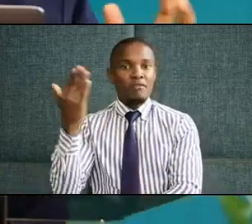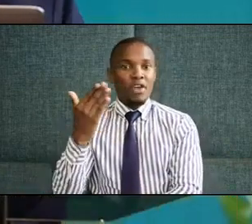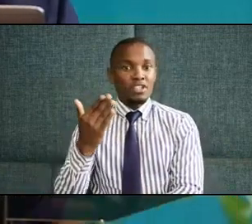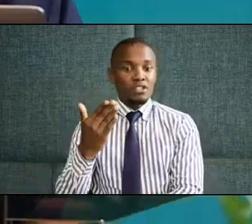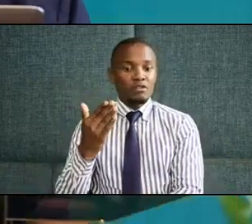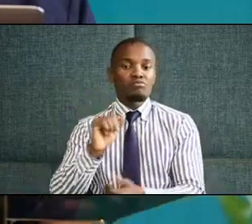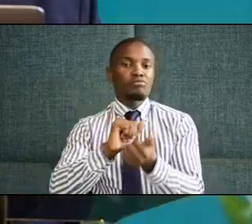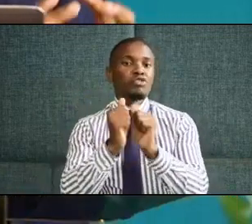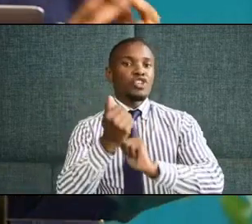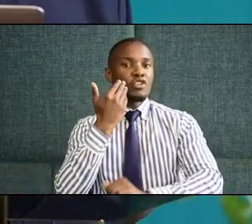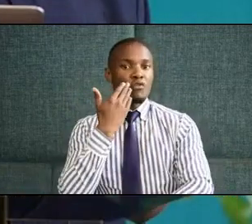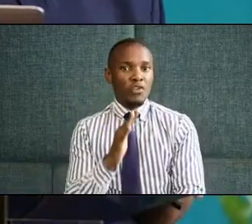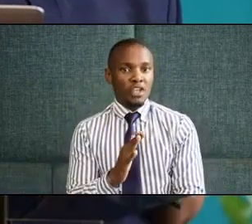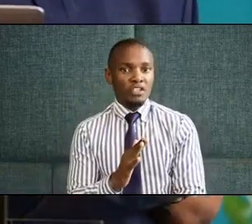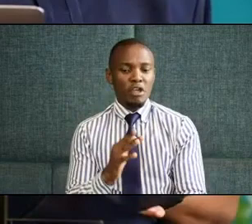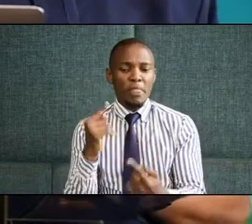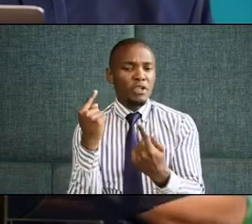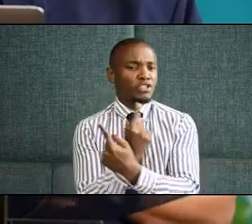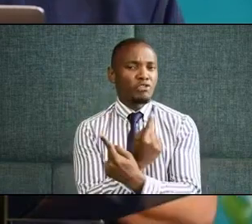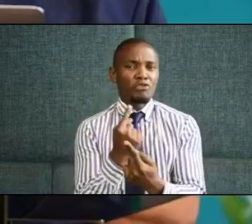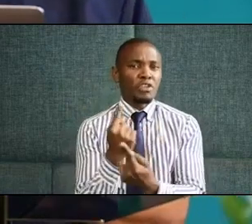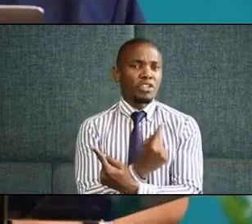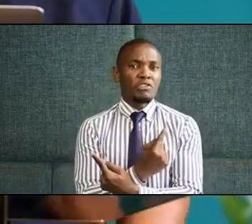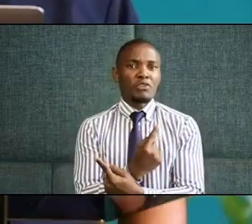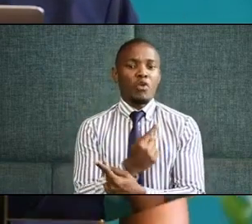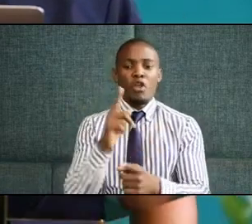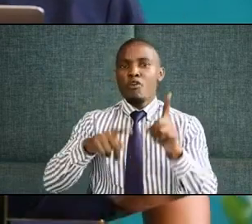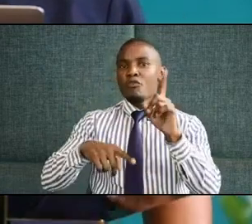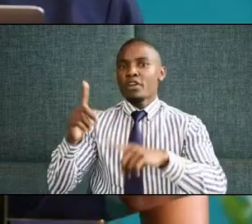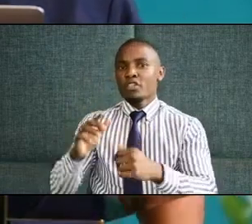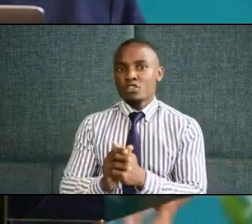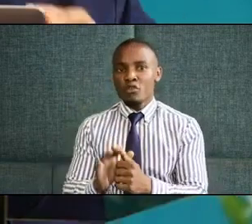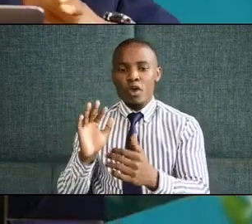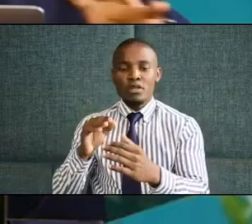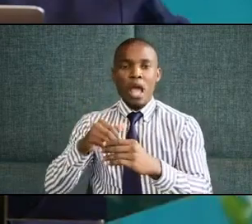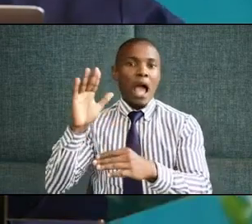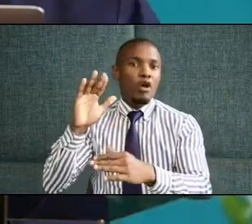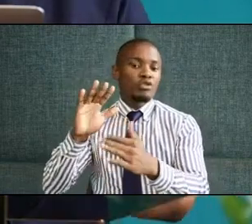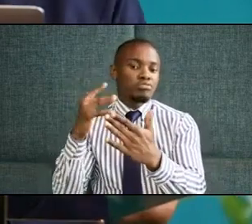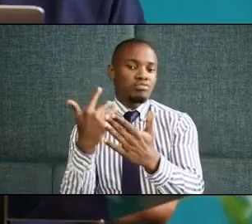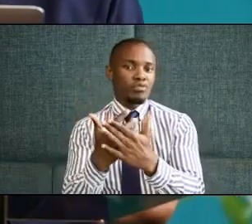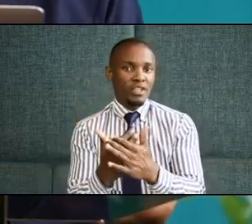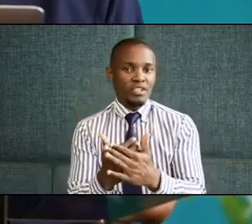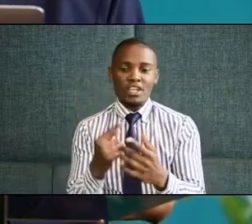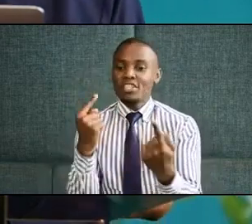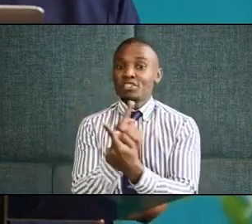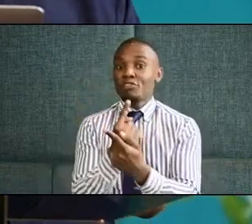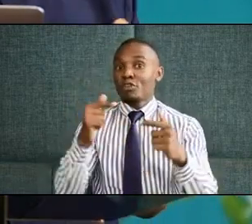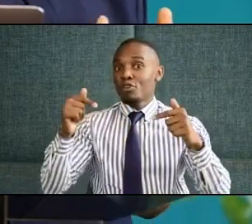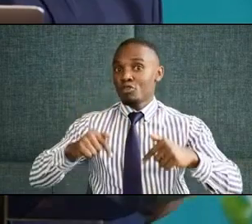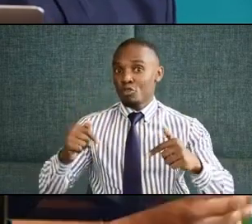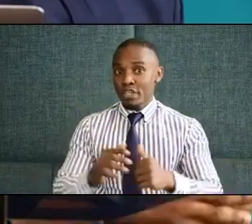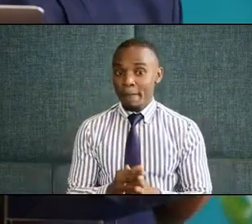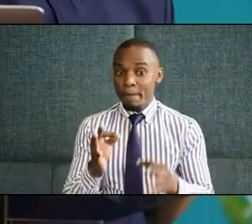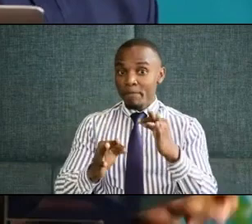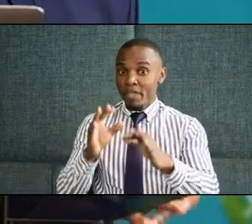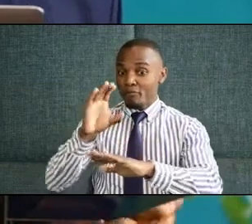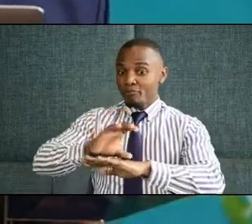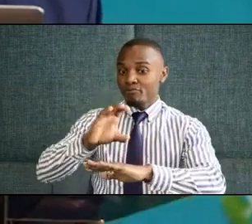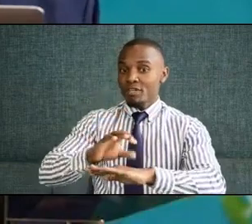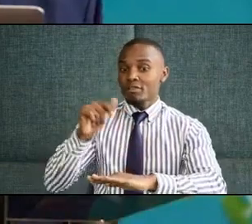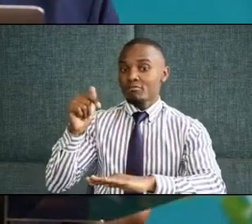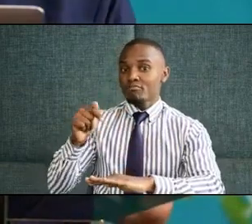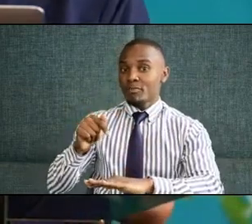has changed. The various dimension of outreach is completely different today. If our church will